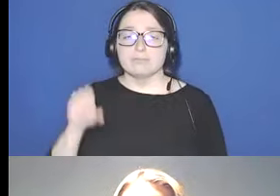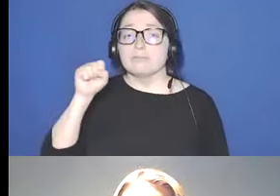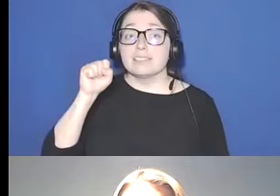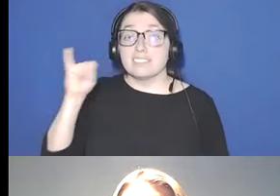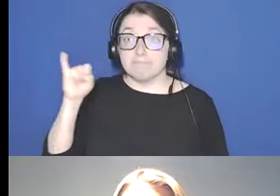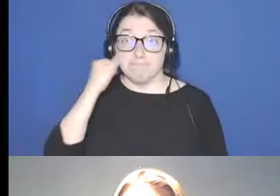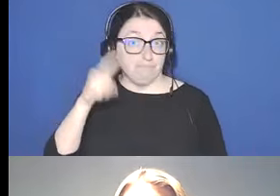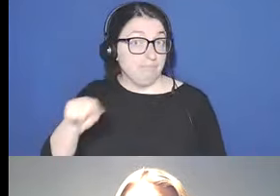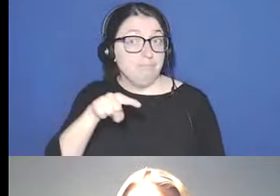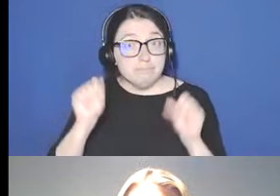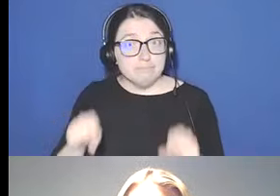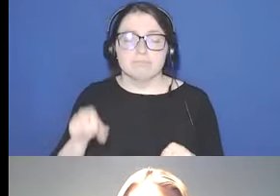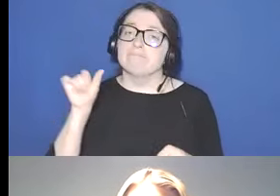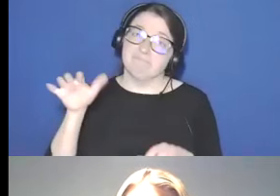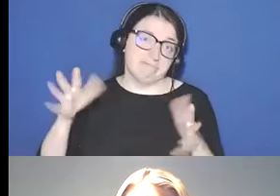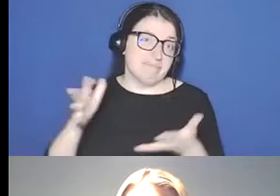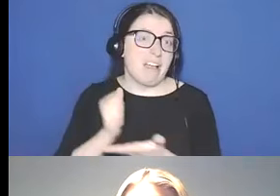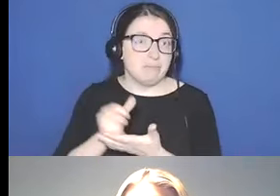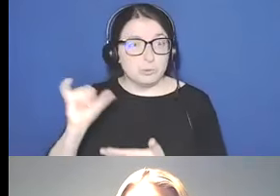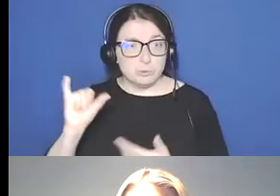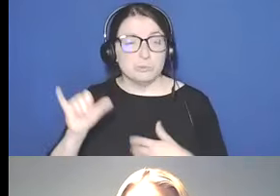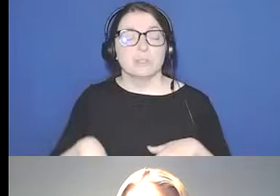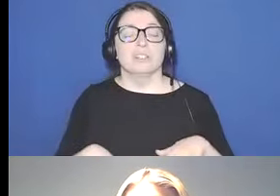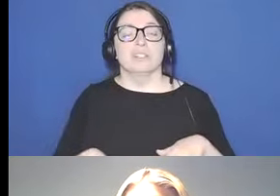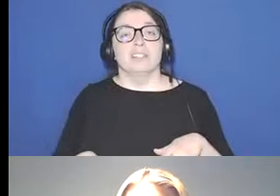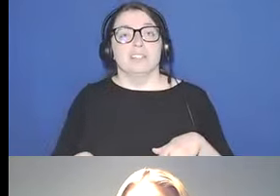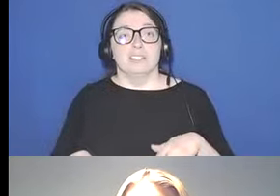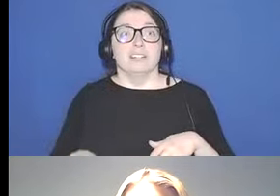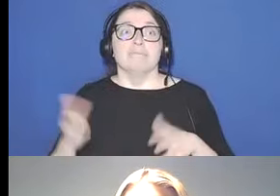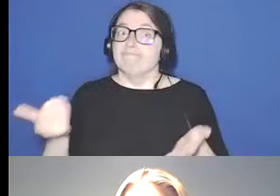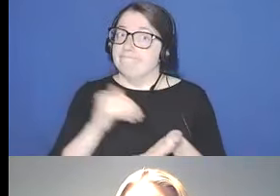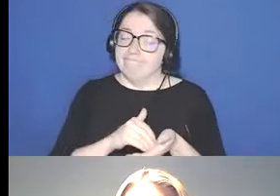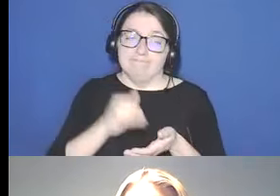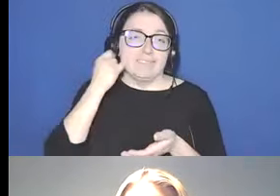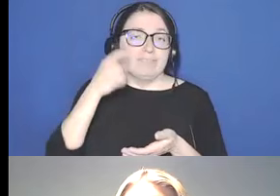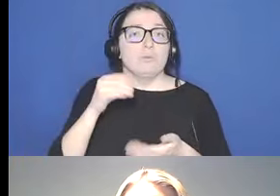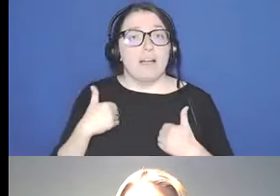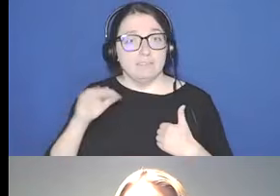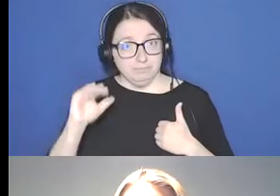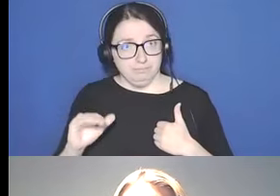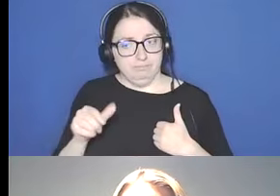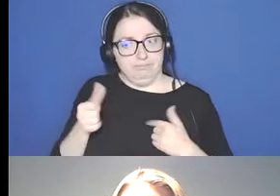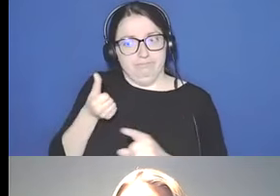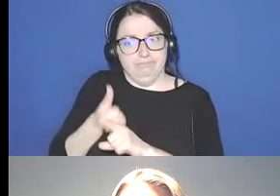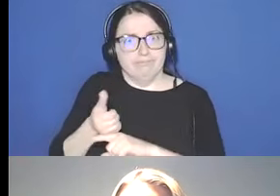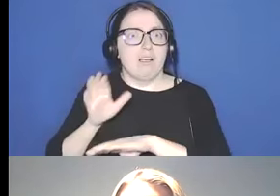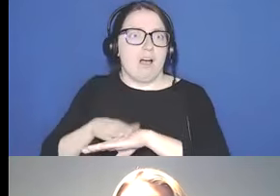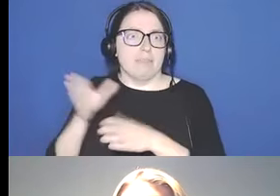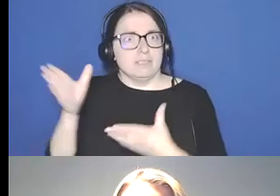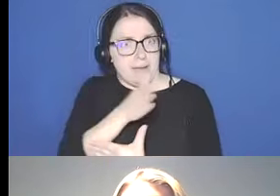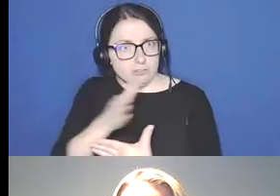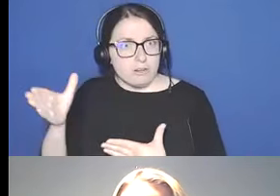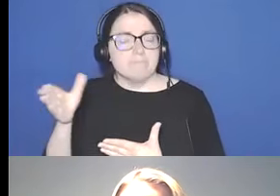able to get it, that kind of helps too, because once again, when you have a child that's on a spectrum, it's